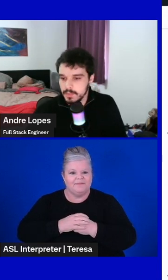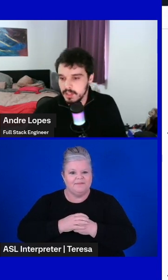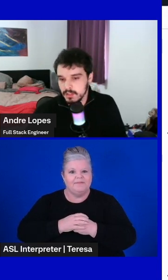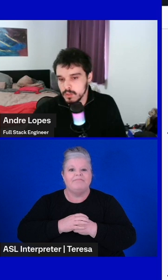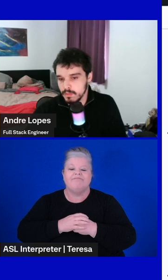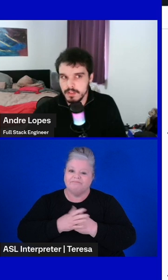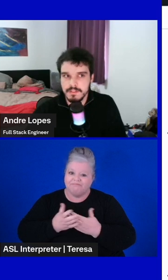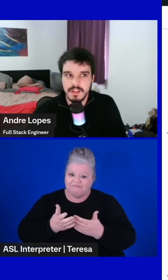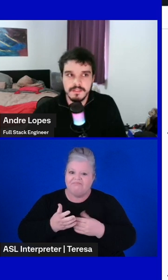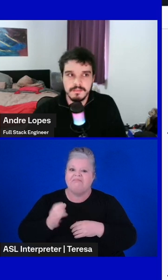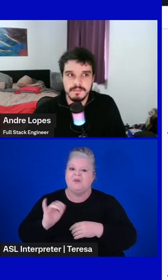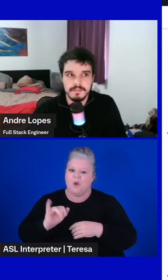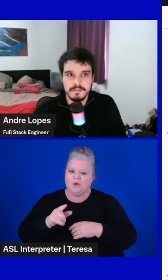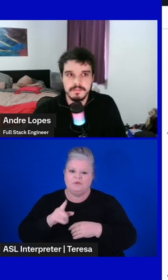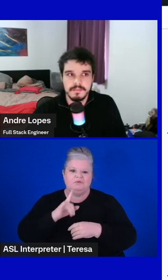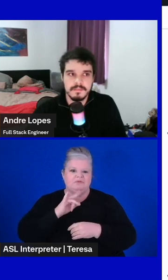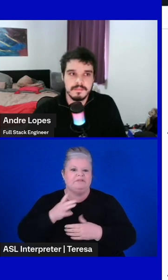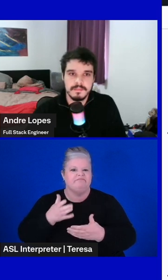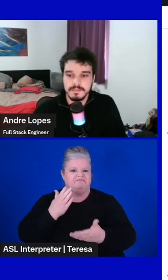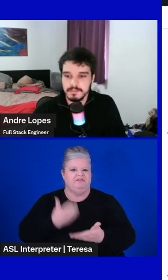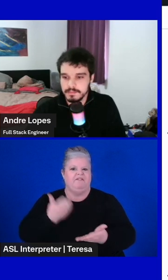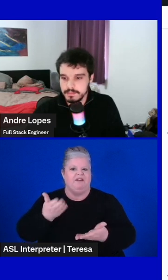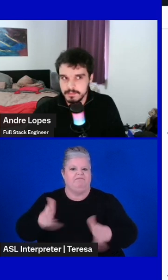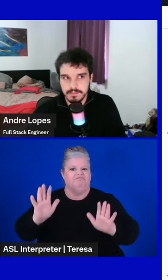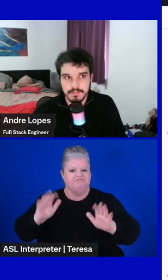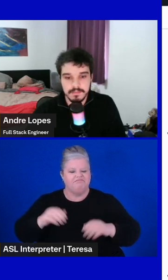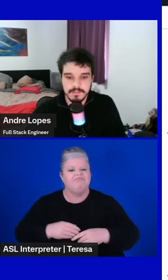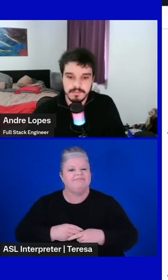Yeah, and is also verified.